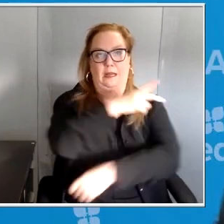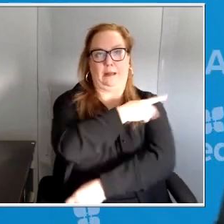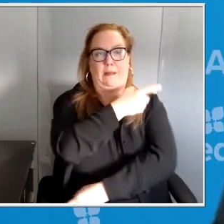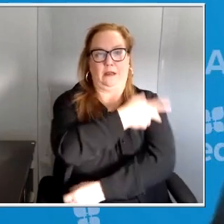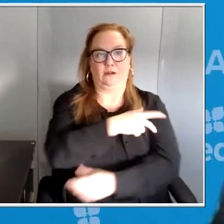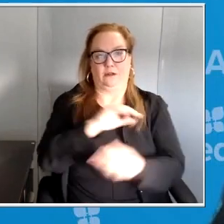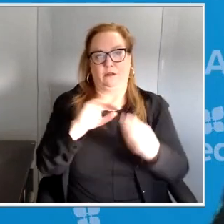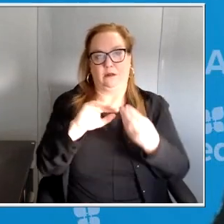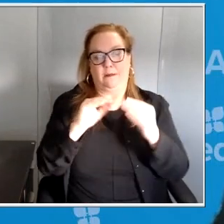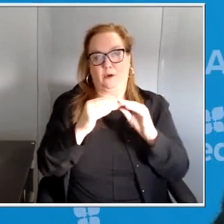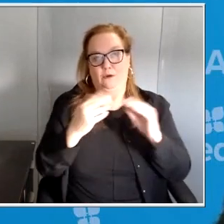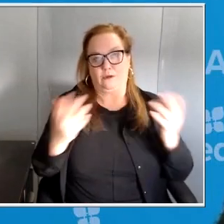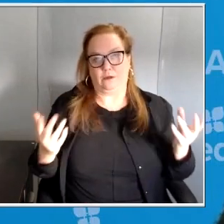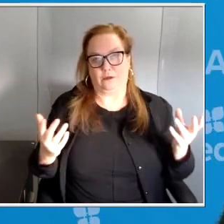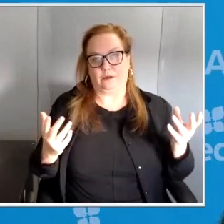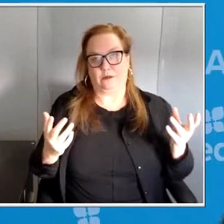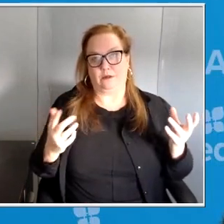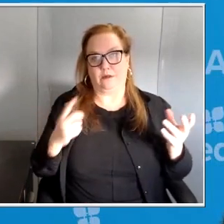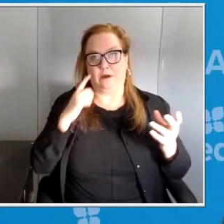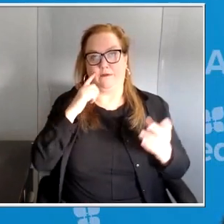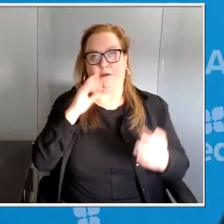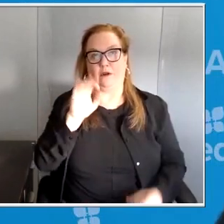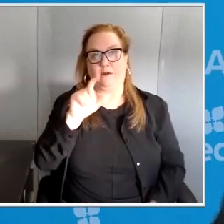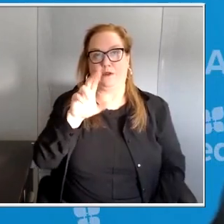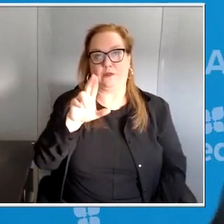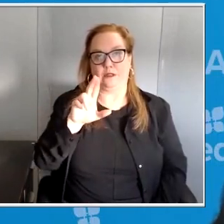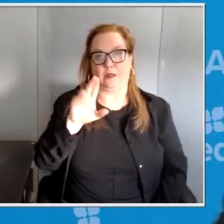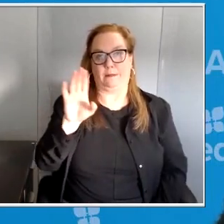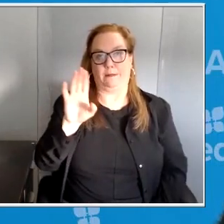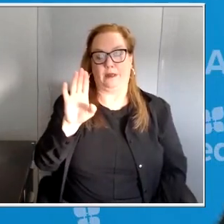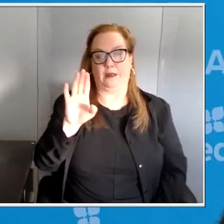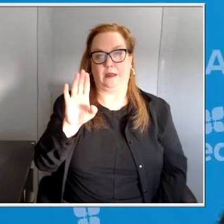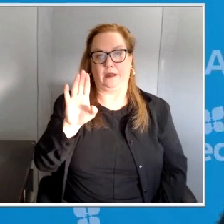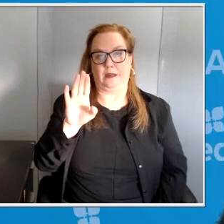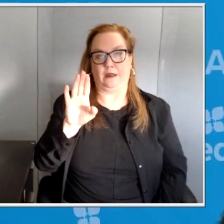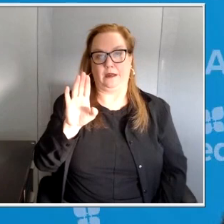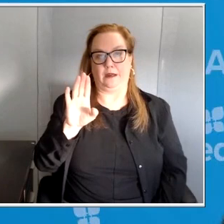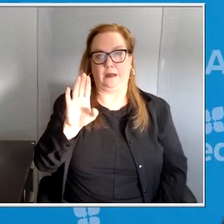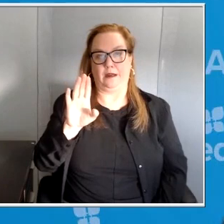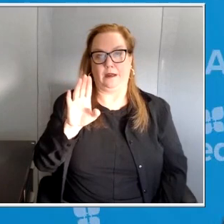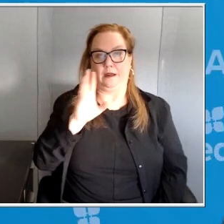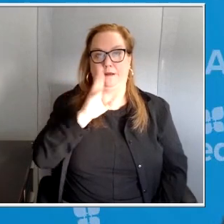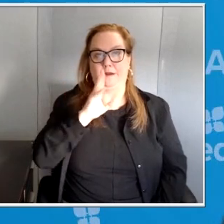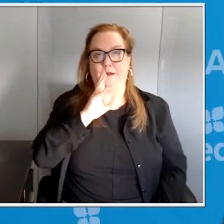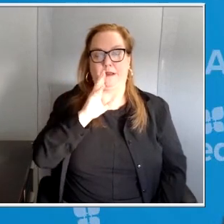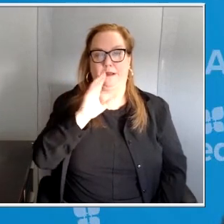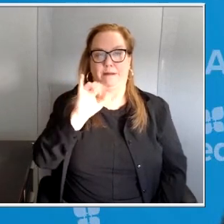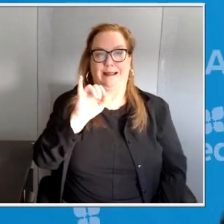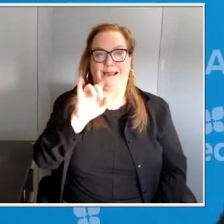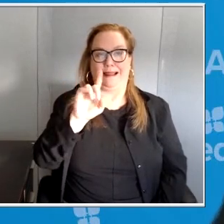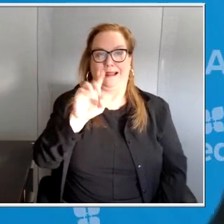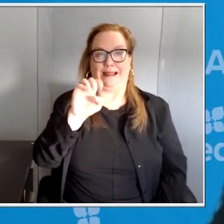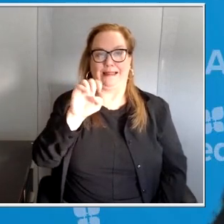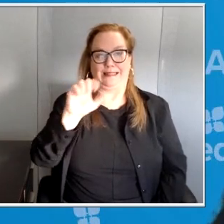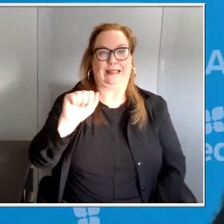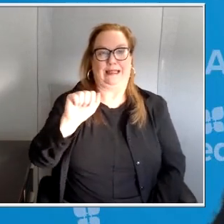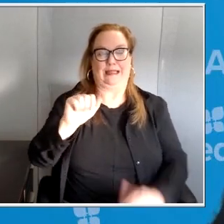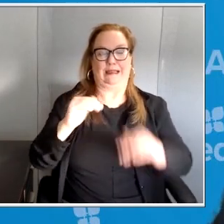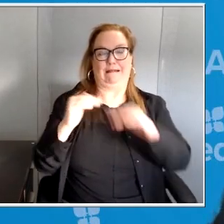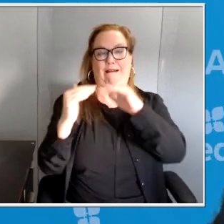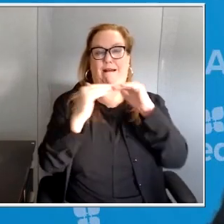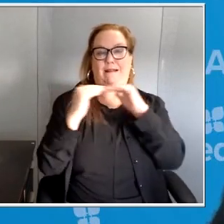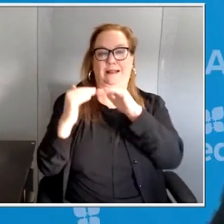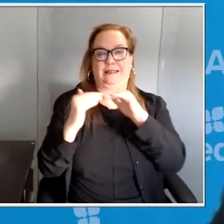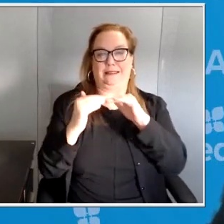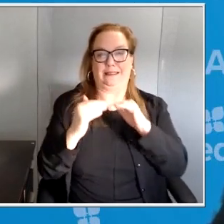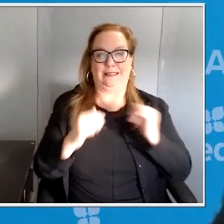So as far as influenza B, I'm going to consult my ID colleagues. But I